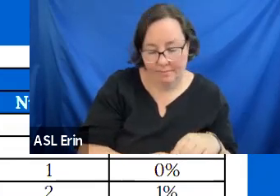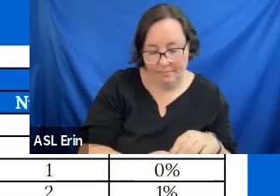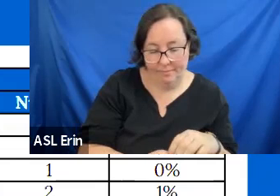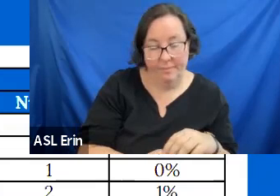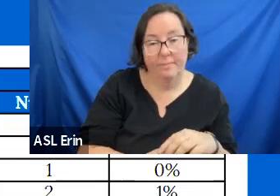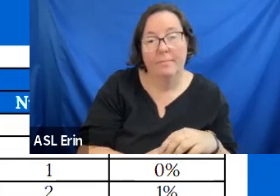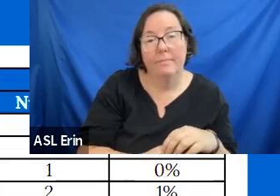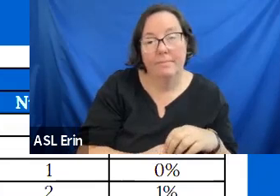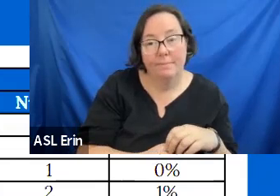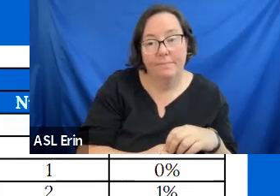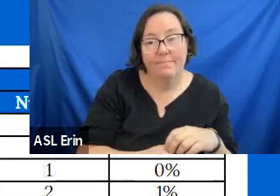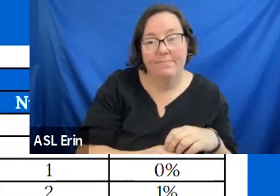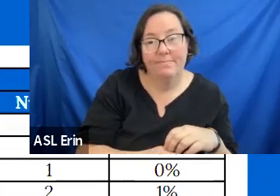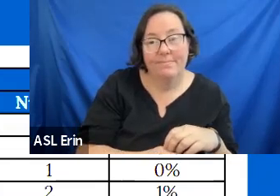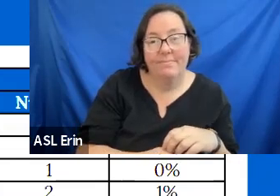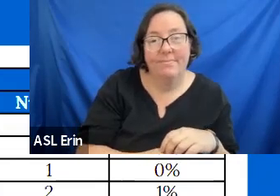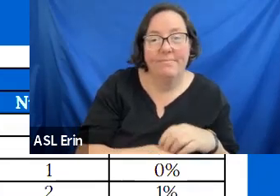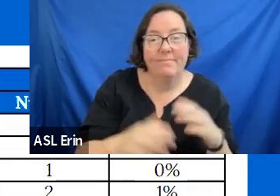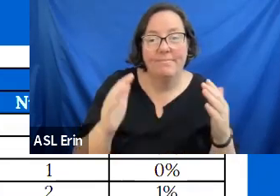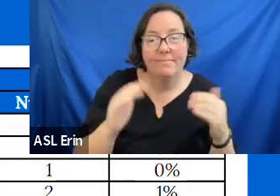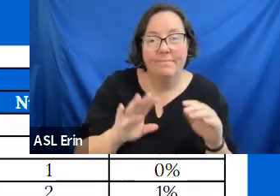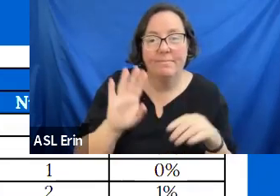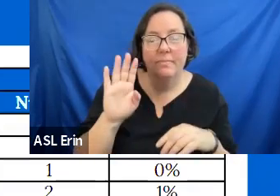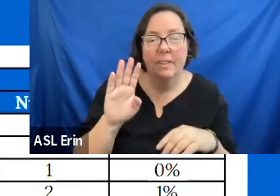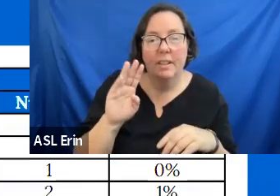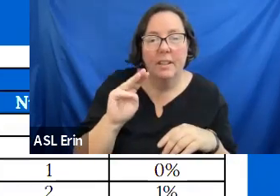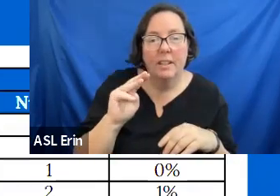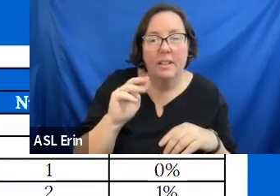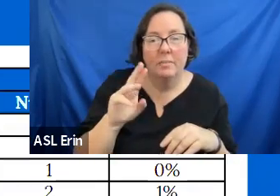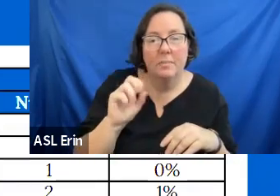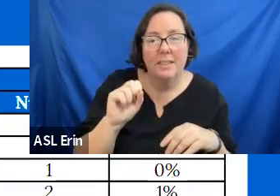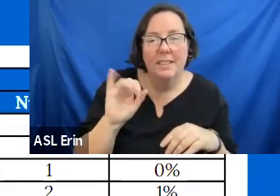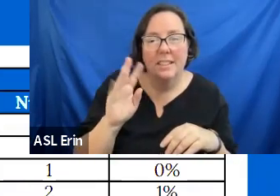And this is for this year. So the